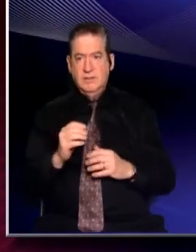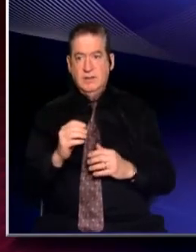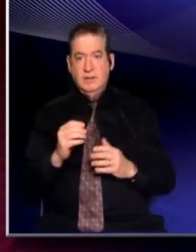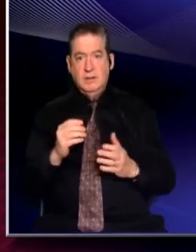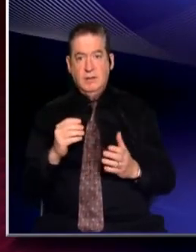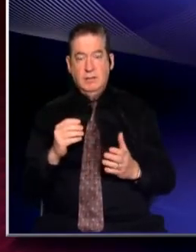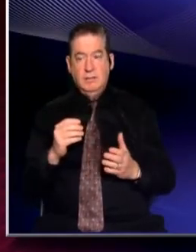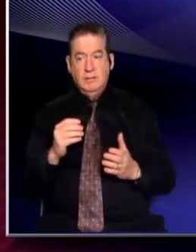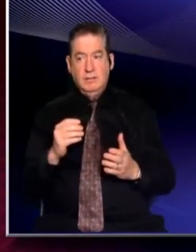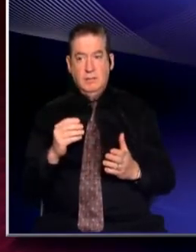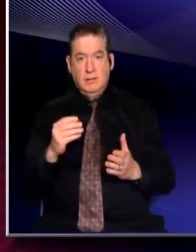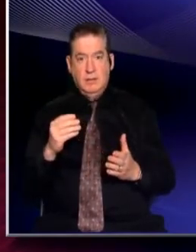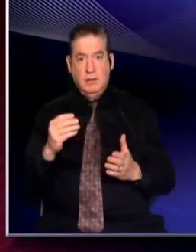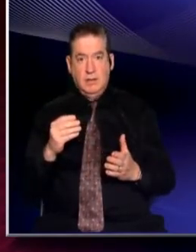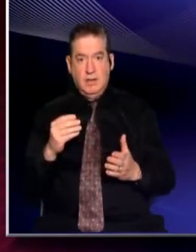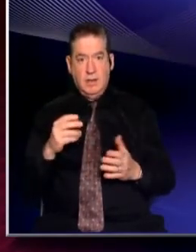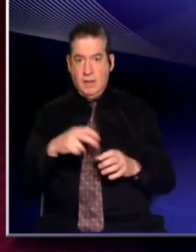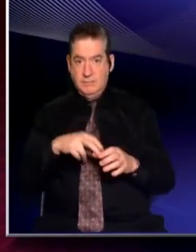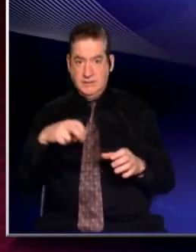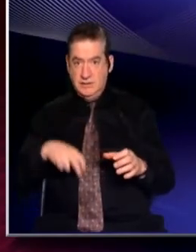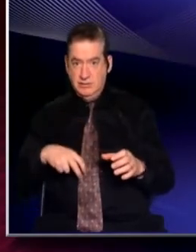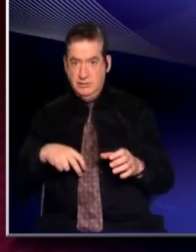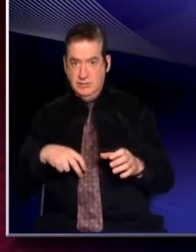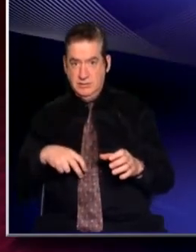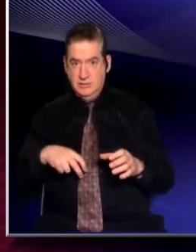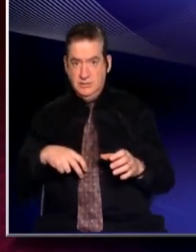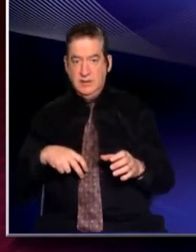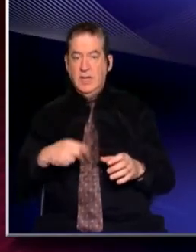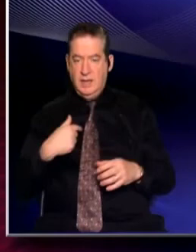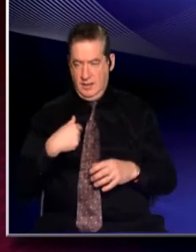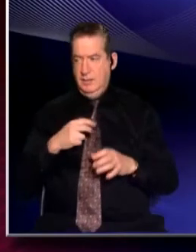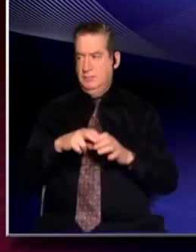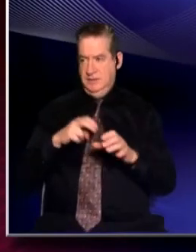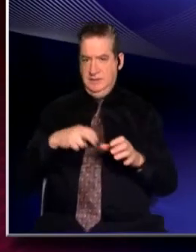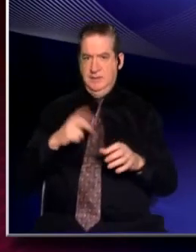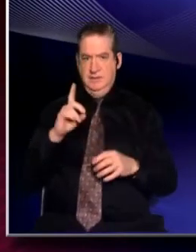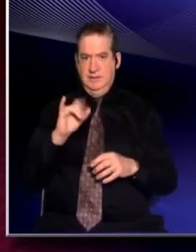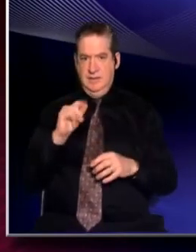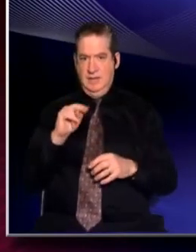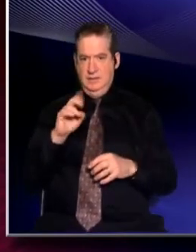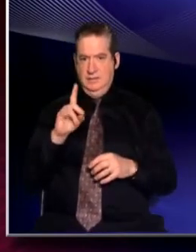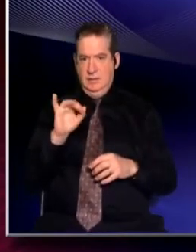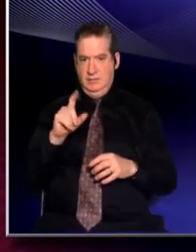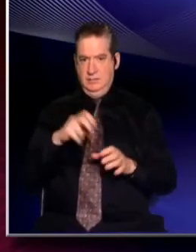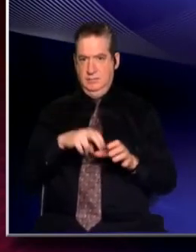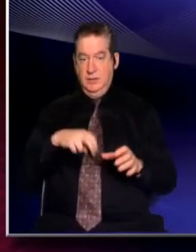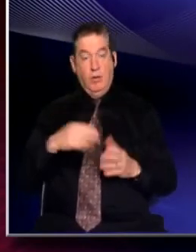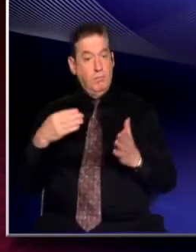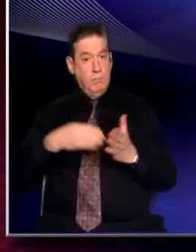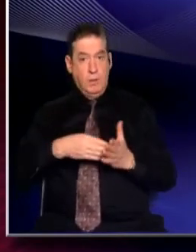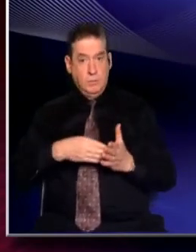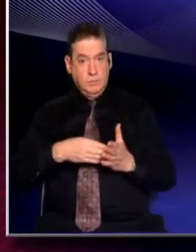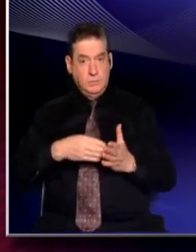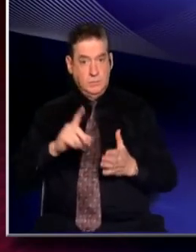Aye. Abstentions? Yes, I abstain. Diane Douglas. Okay. Opposed?